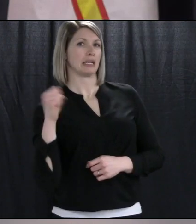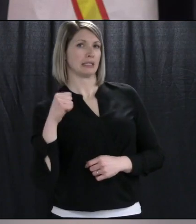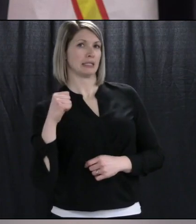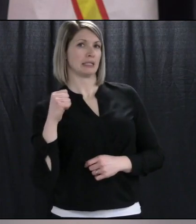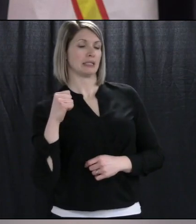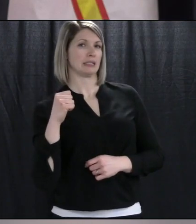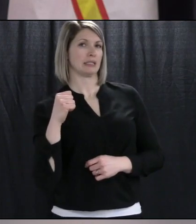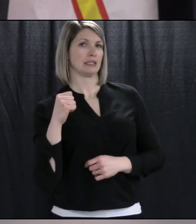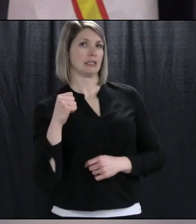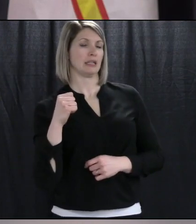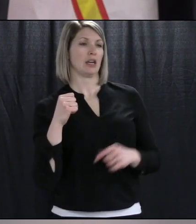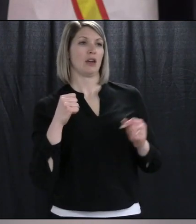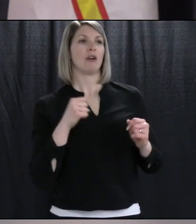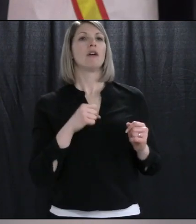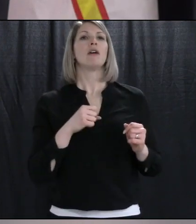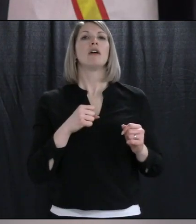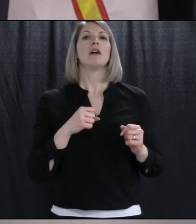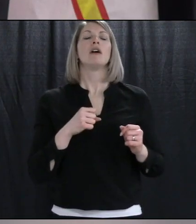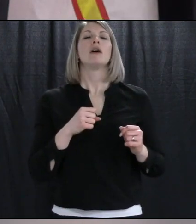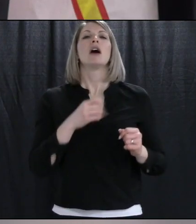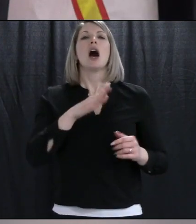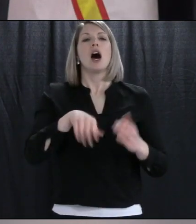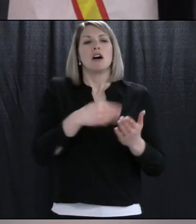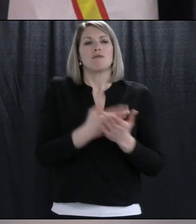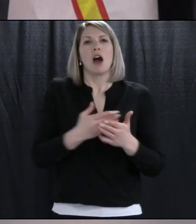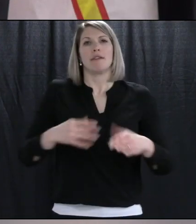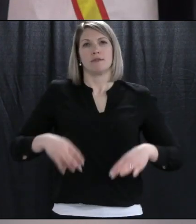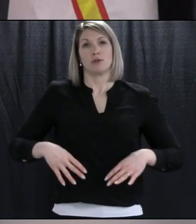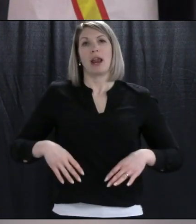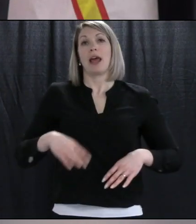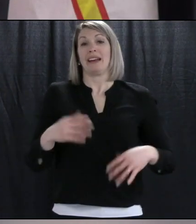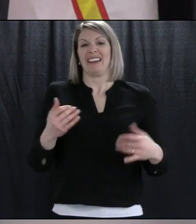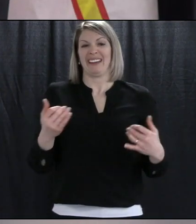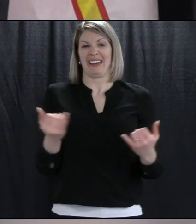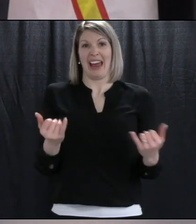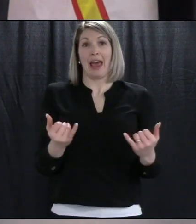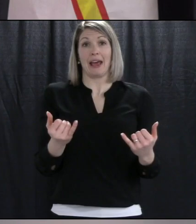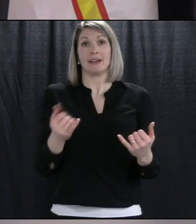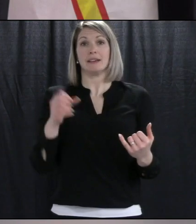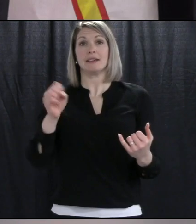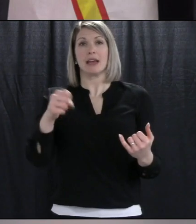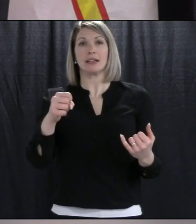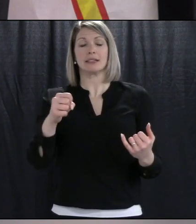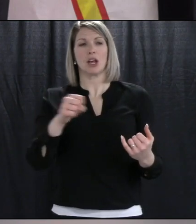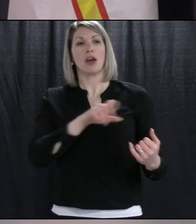this is something that we will need to put in place so that for people that are coming into